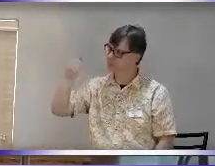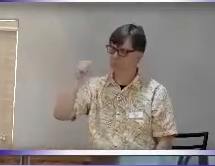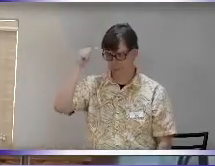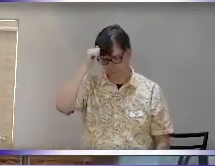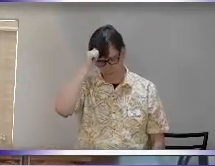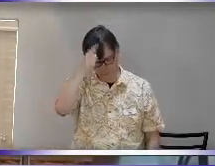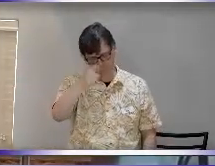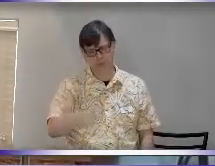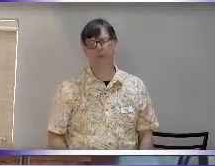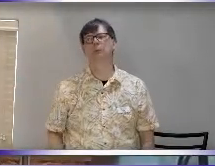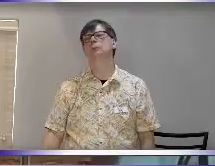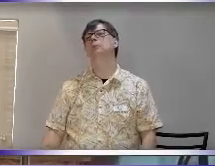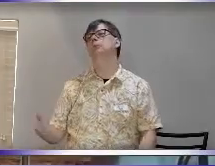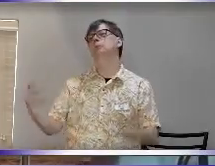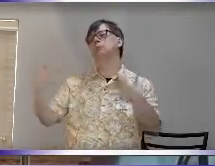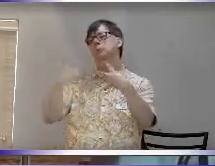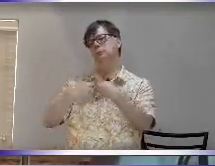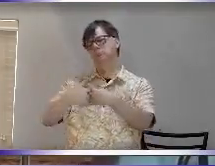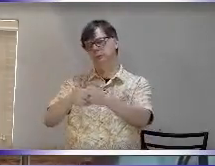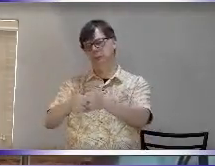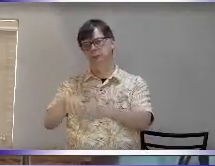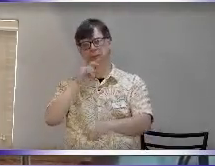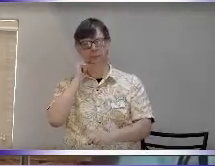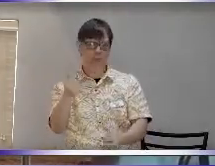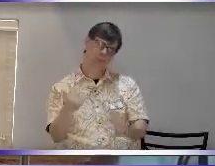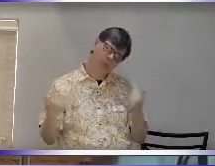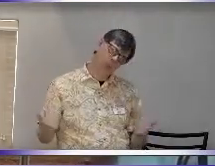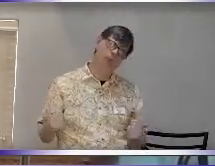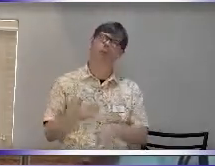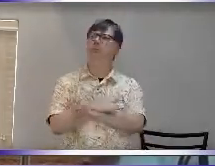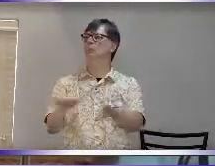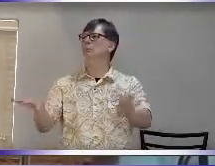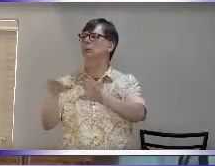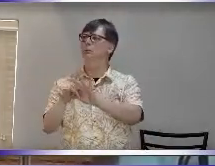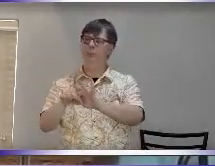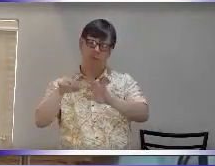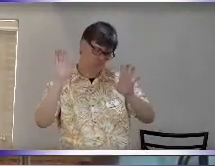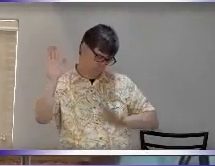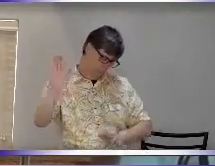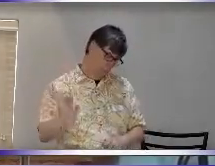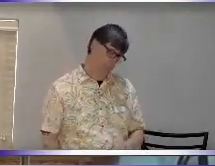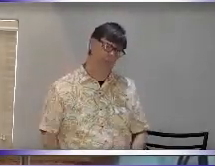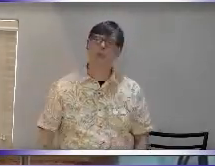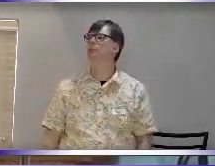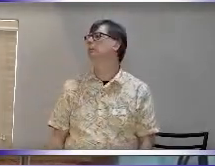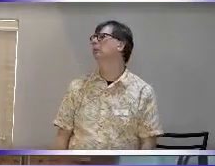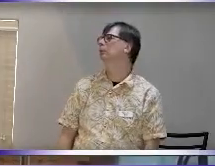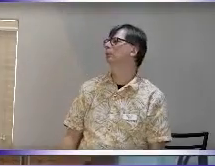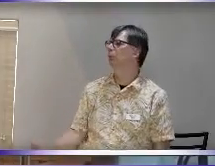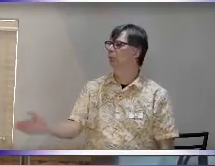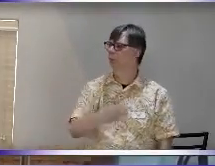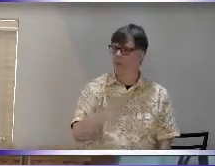theory. And his integral theory is we want to undo that, much like here in Science of Mind, we want